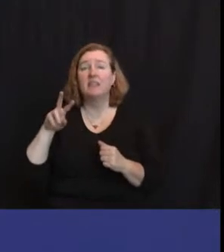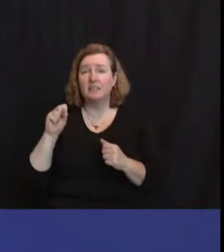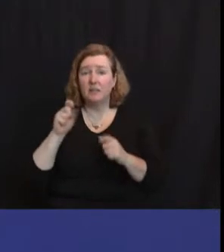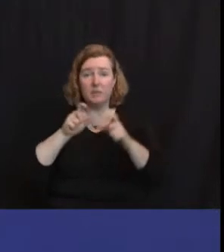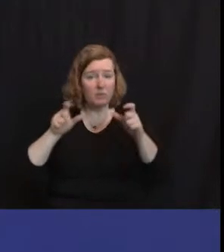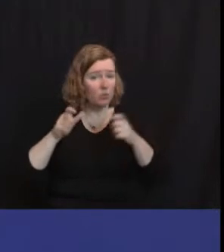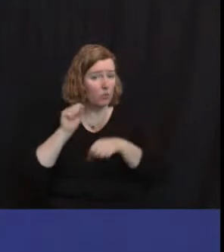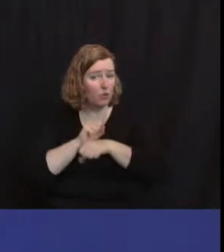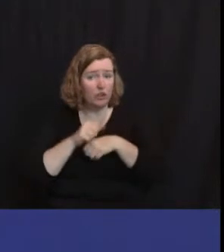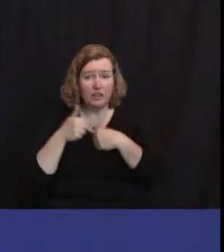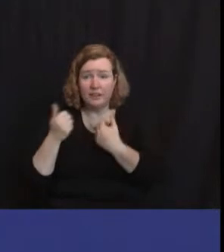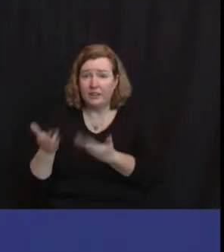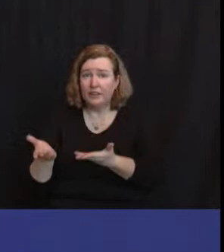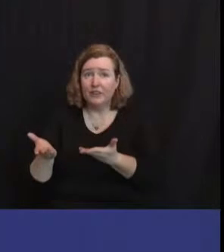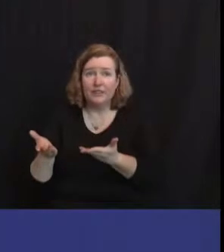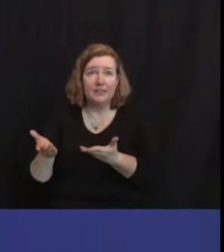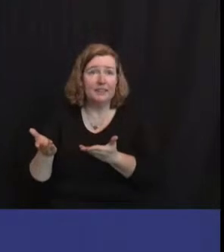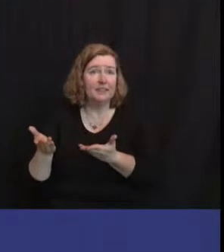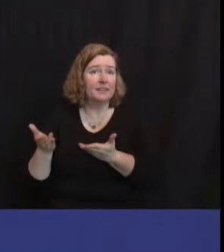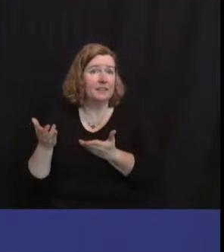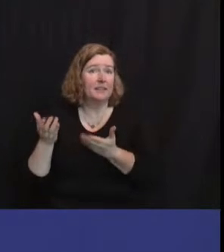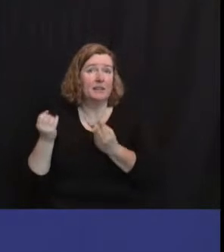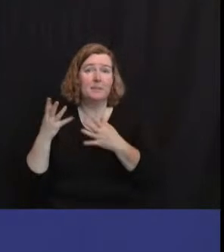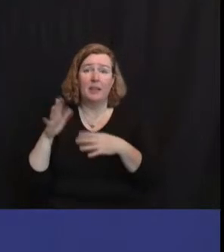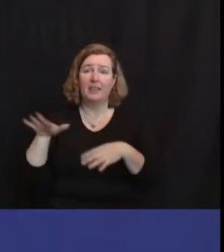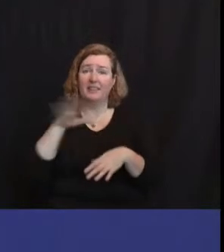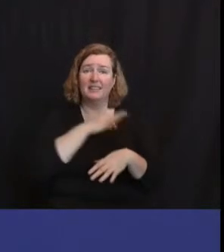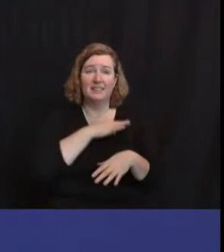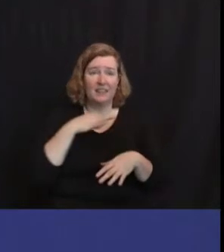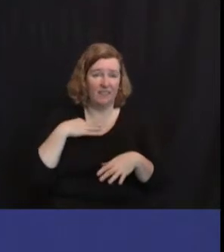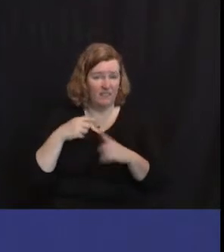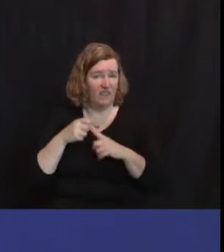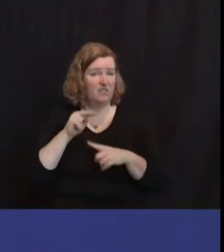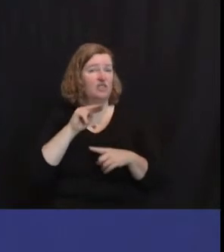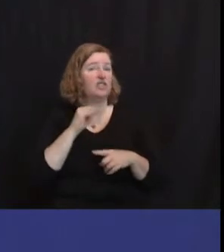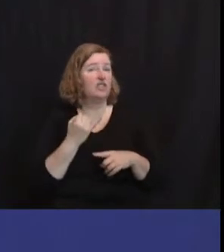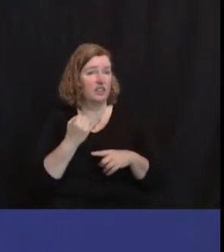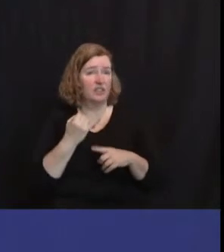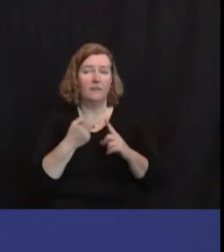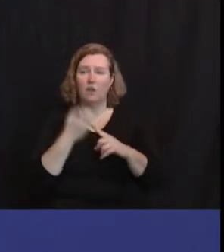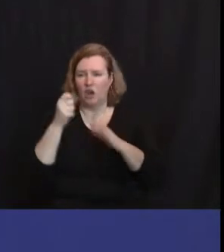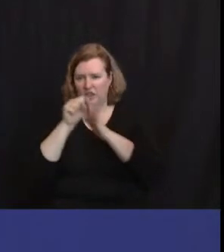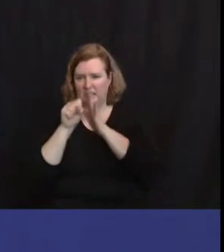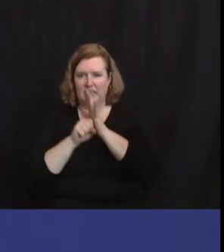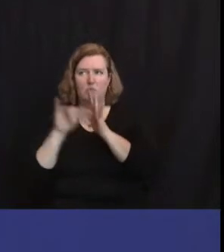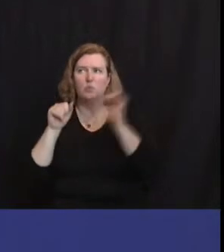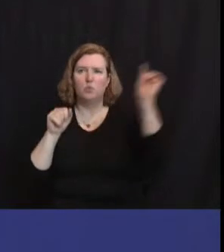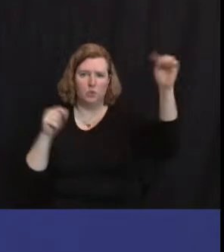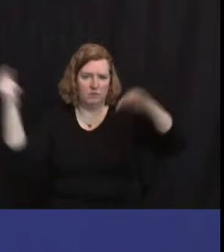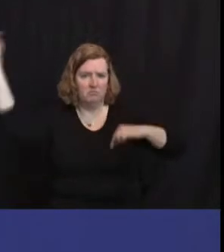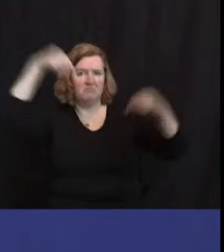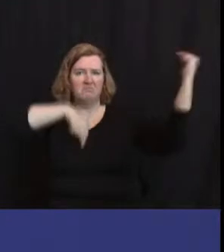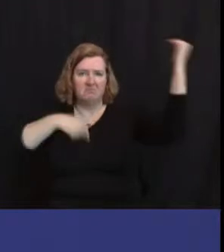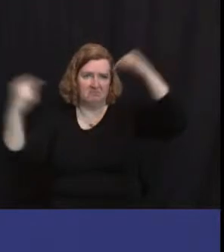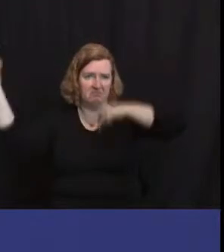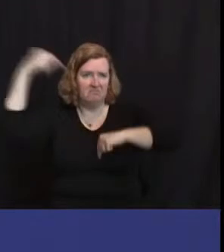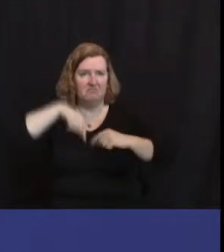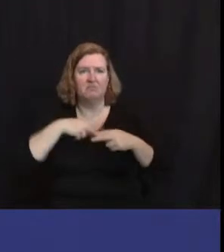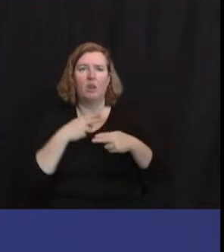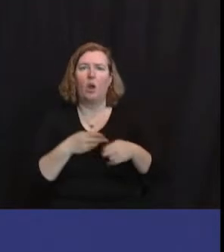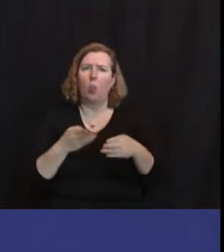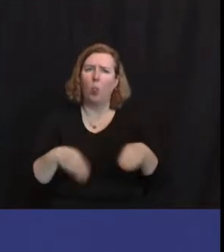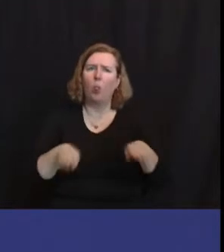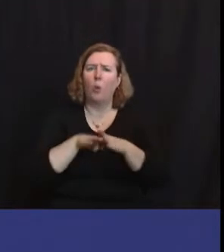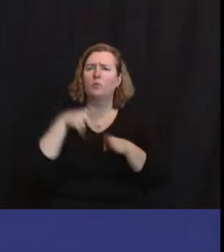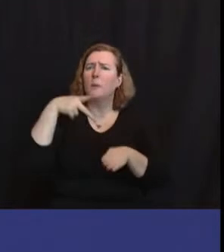somebody from Rhode Island. And that was an example. There aren't a lot of closed pods. There are probably 15 or 20 of them in the state. But